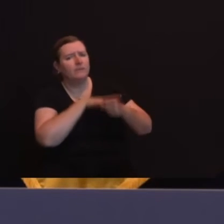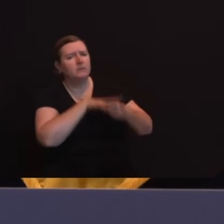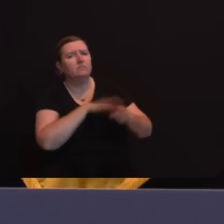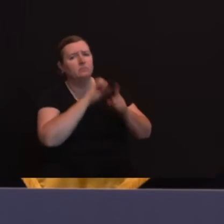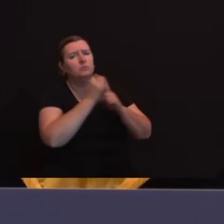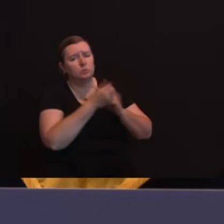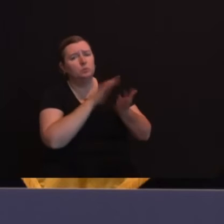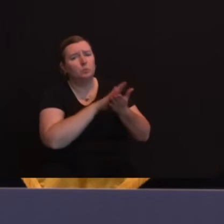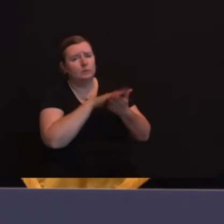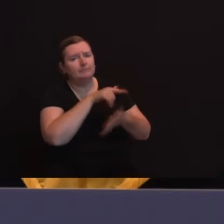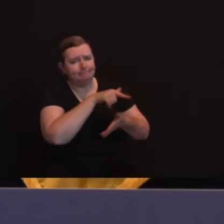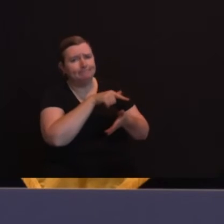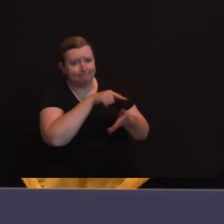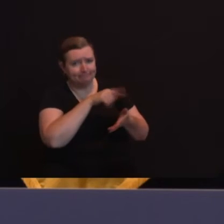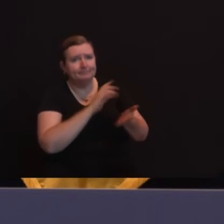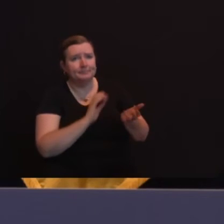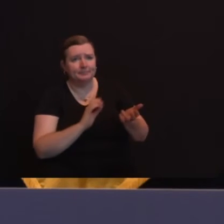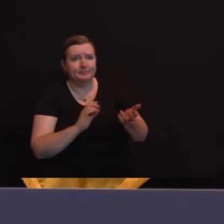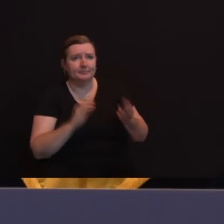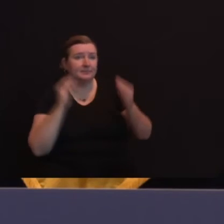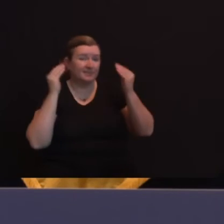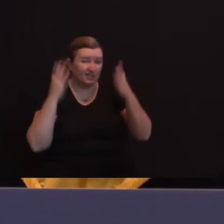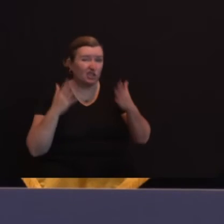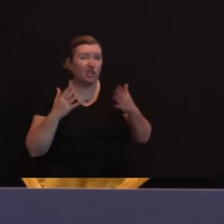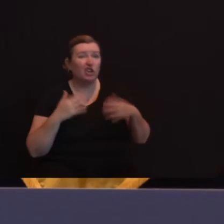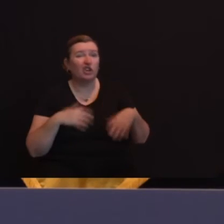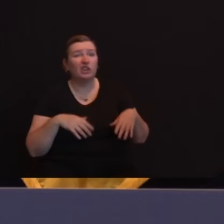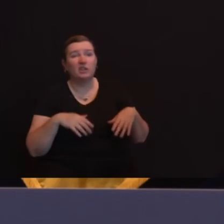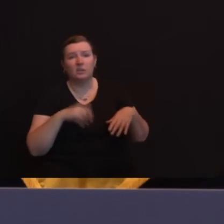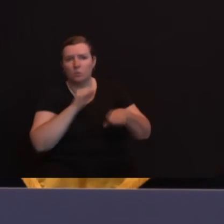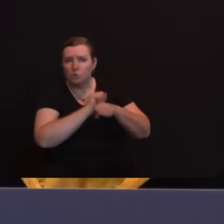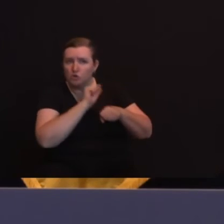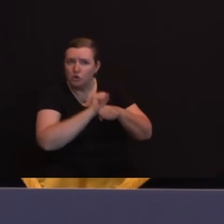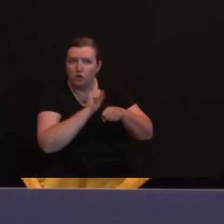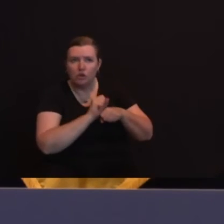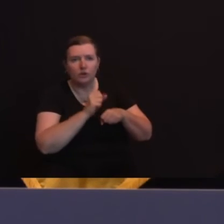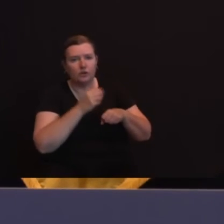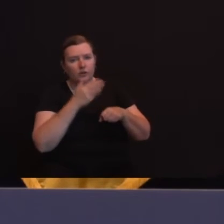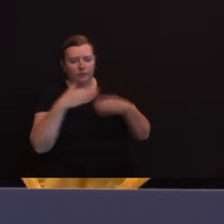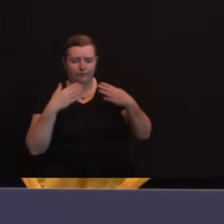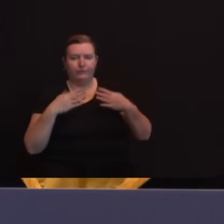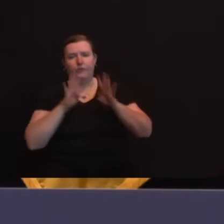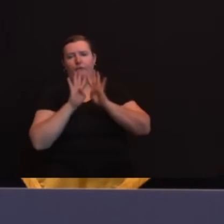And educators, especially at the front lines, have done an extraordinary job under extraordinary